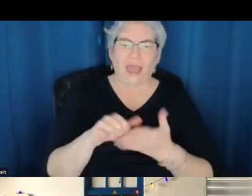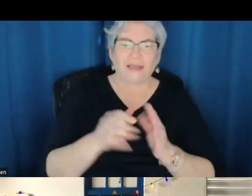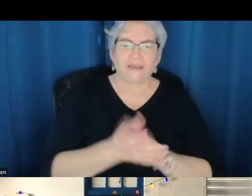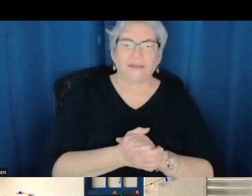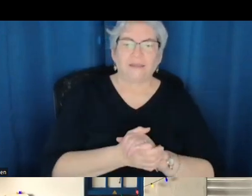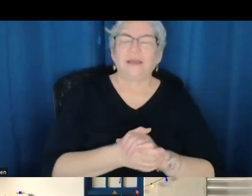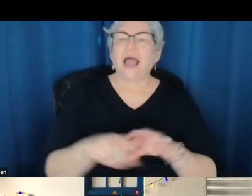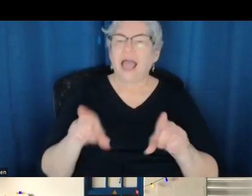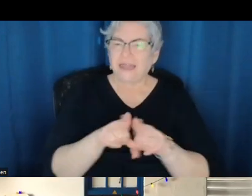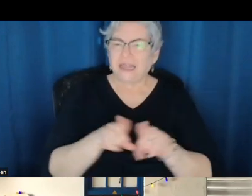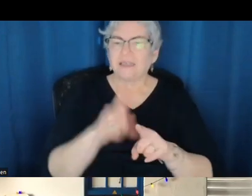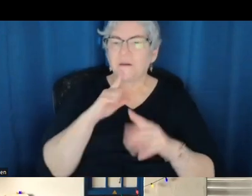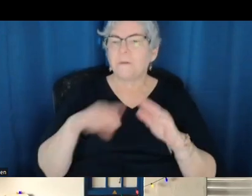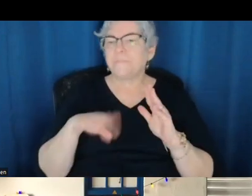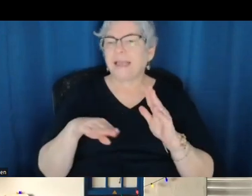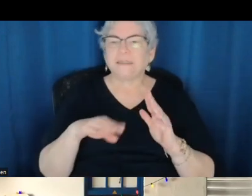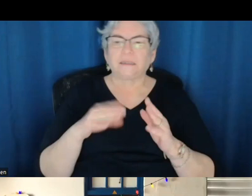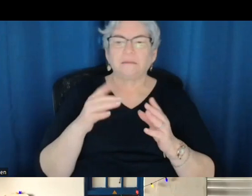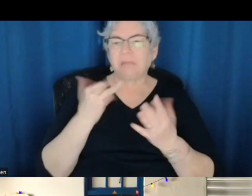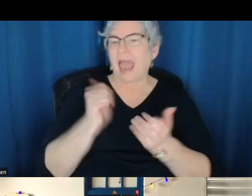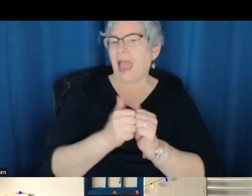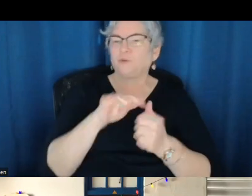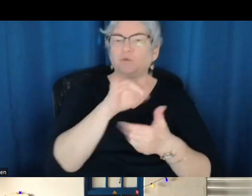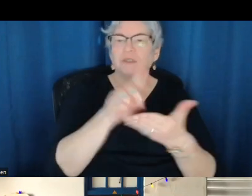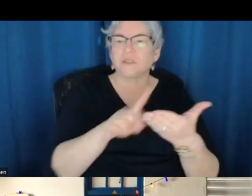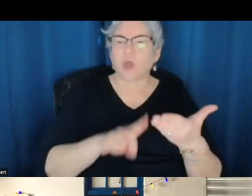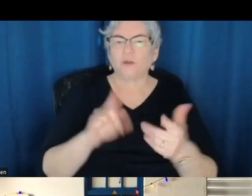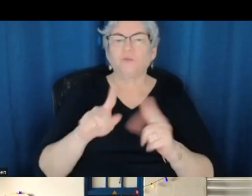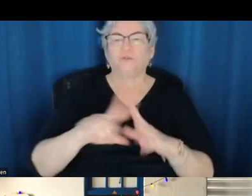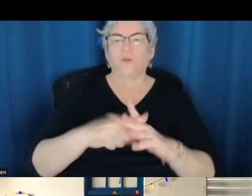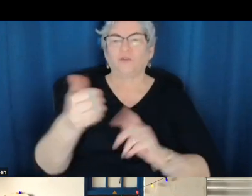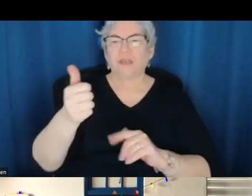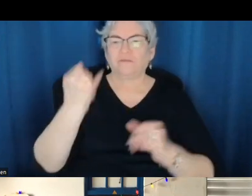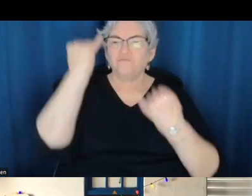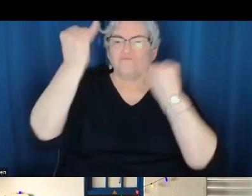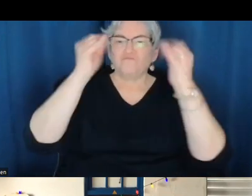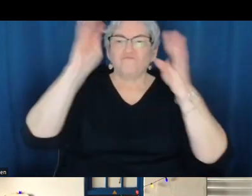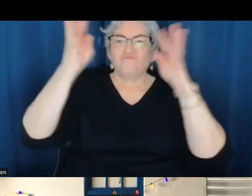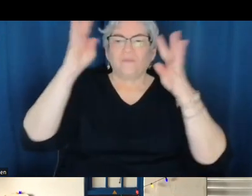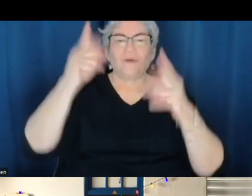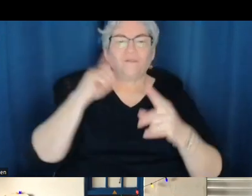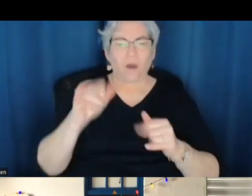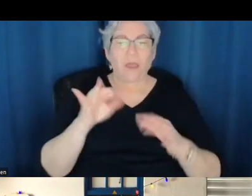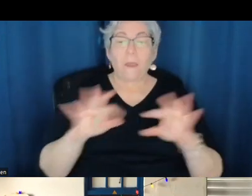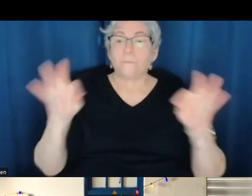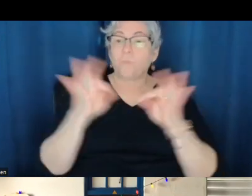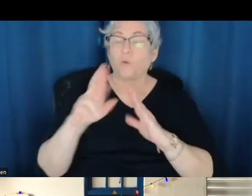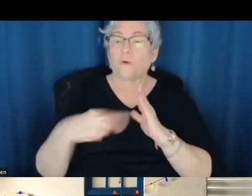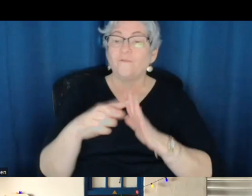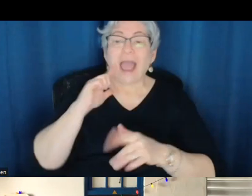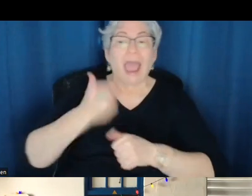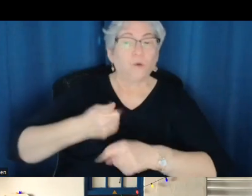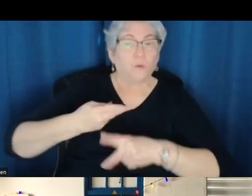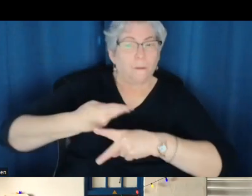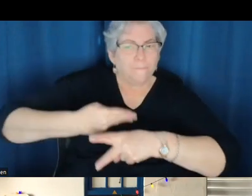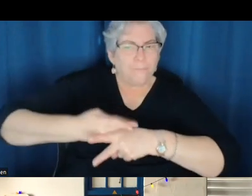Then we'll get into some basic design considerations to get your imagination going, including the important role maintenance plays in